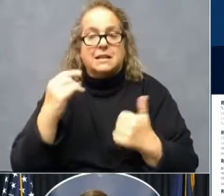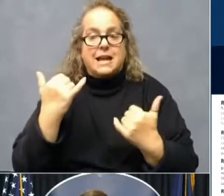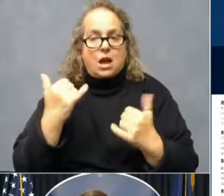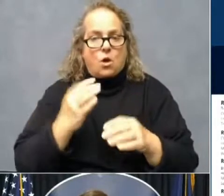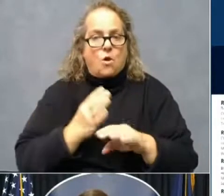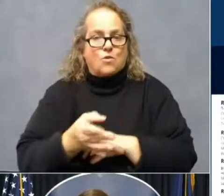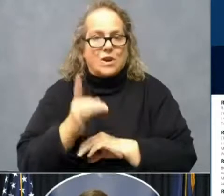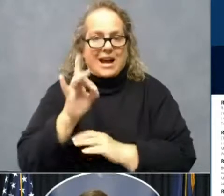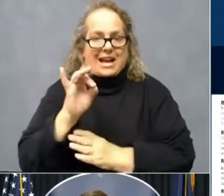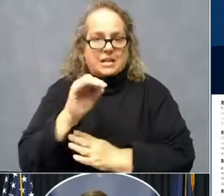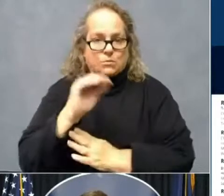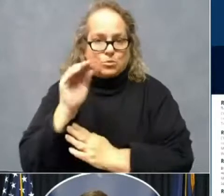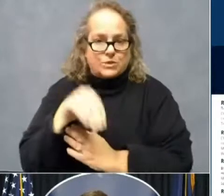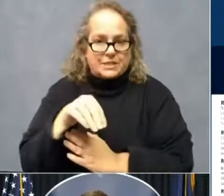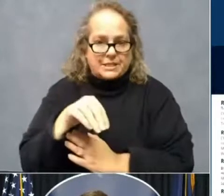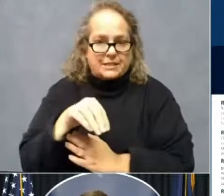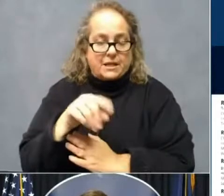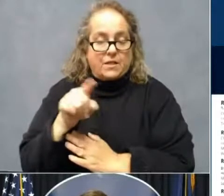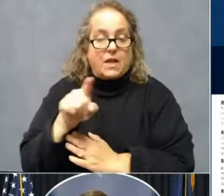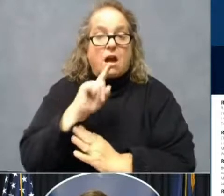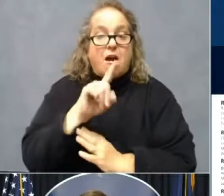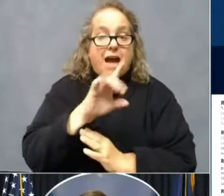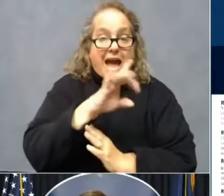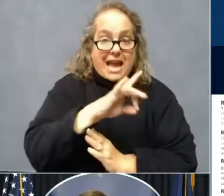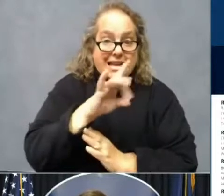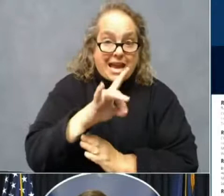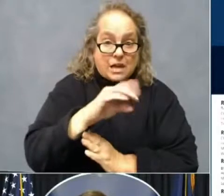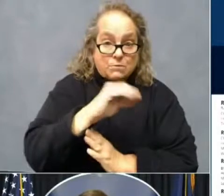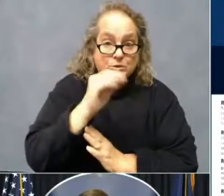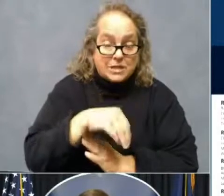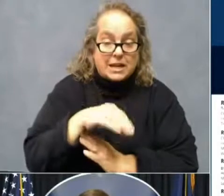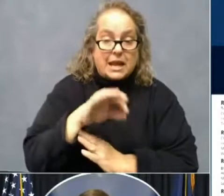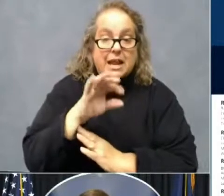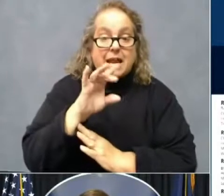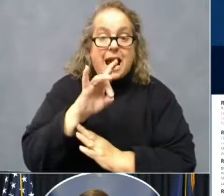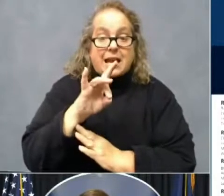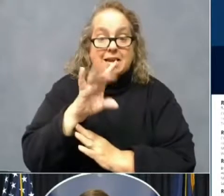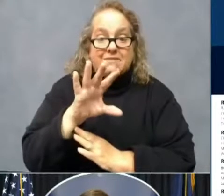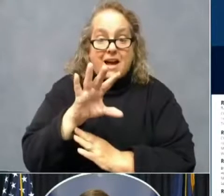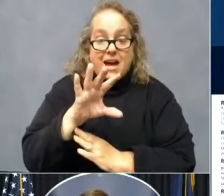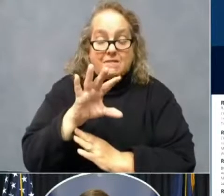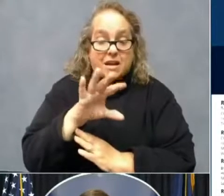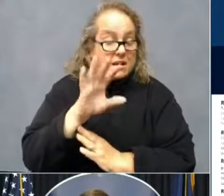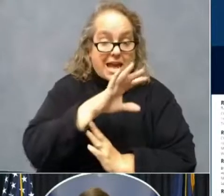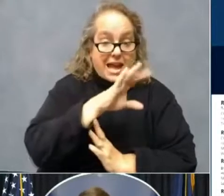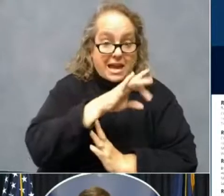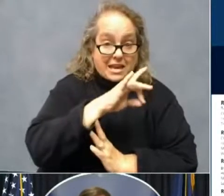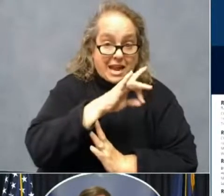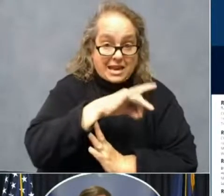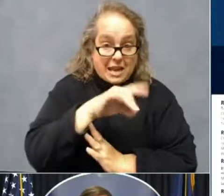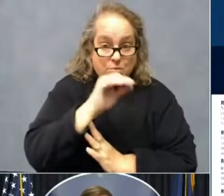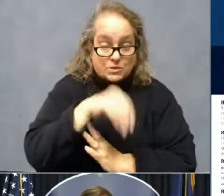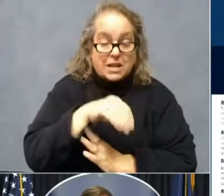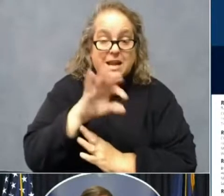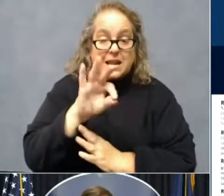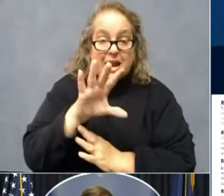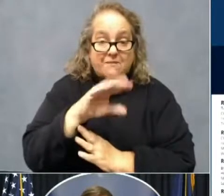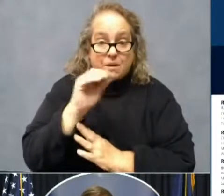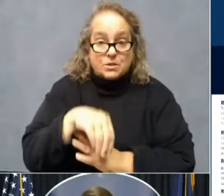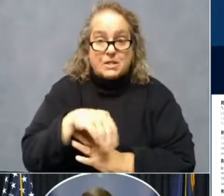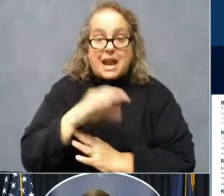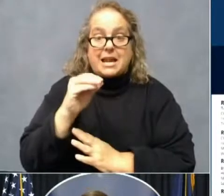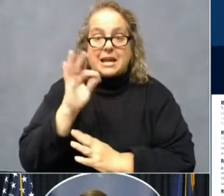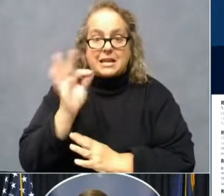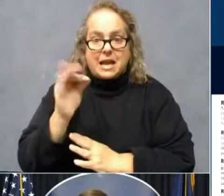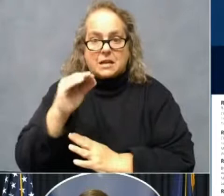they are 88%, 95%, and 90% full on ICU beds.